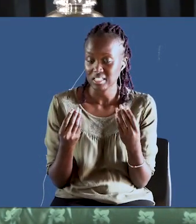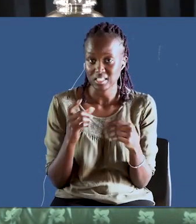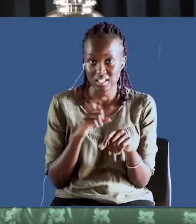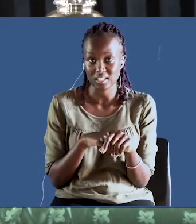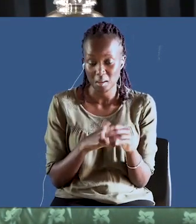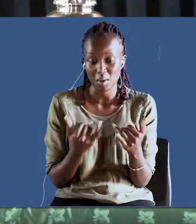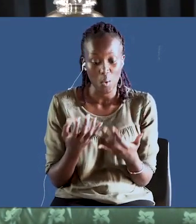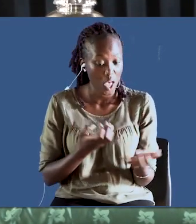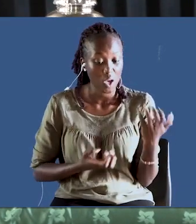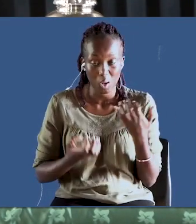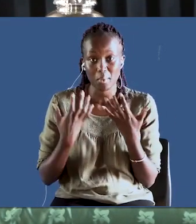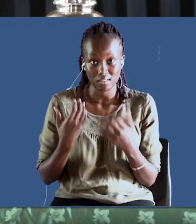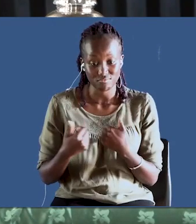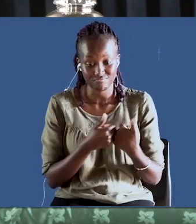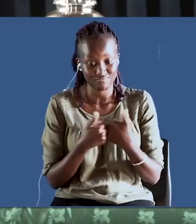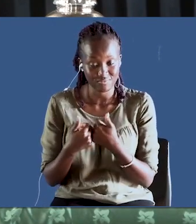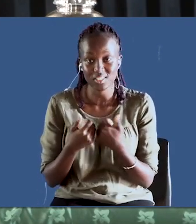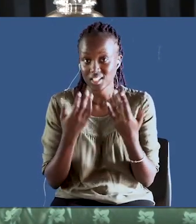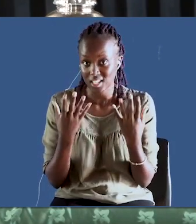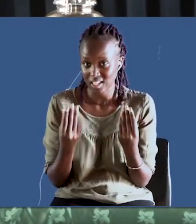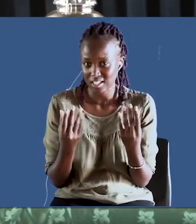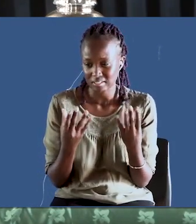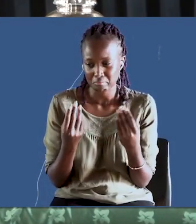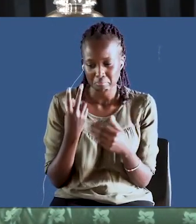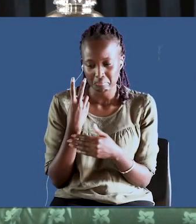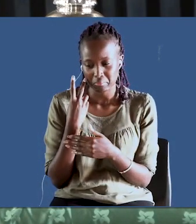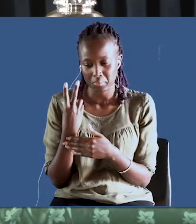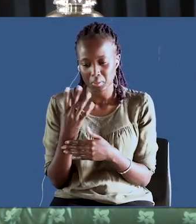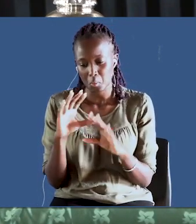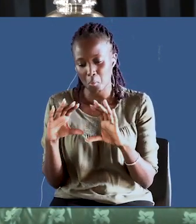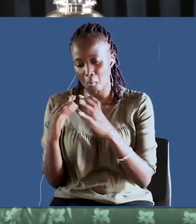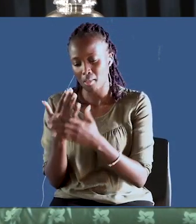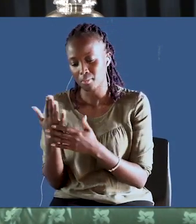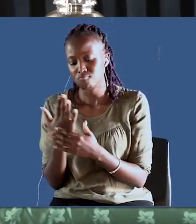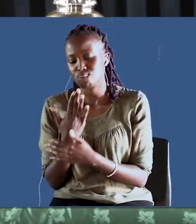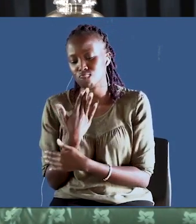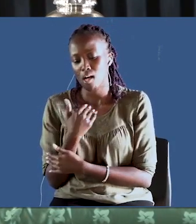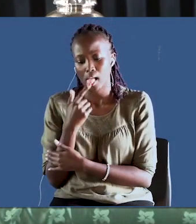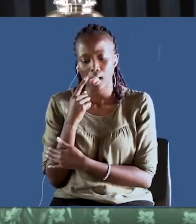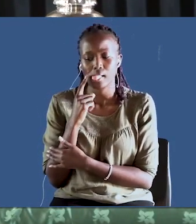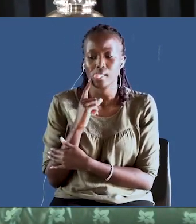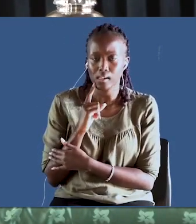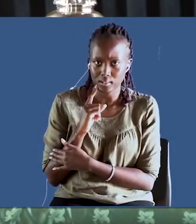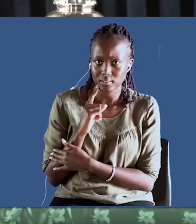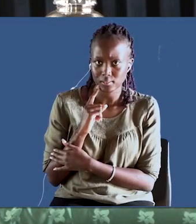economic times, to find the allures of this world so enticing to us.